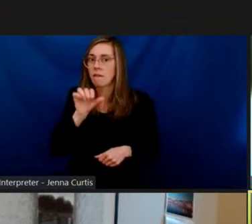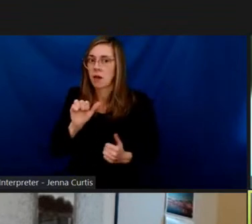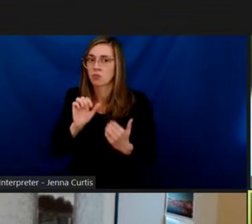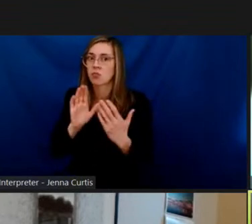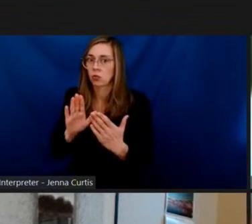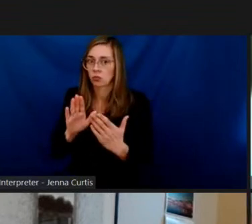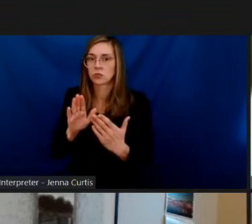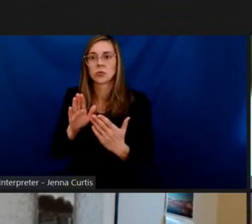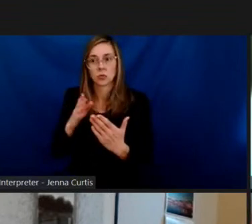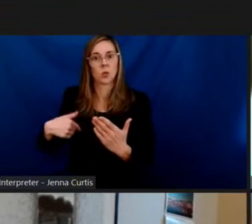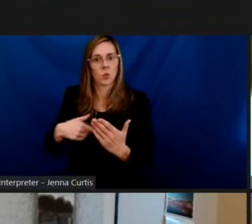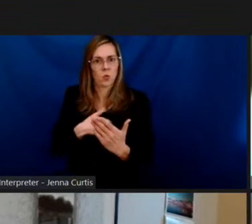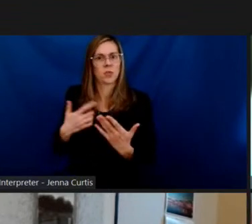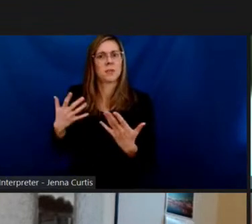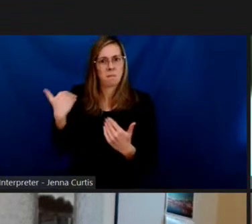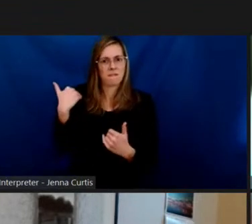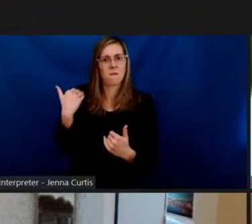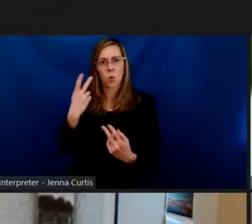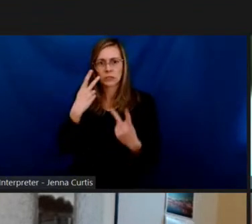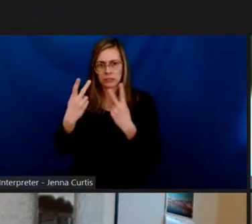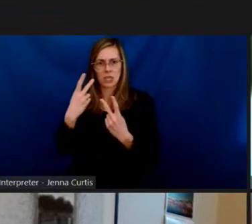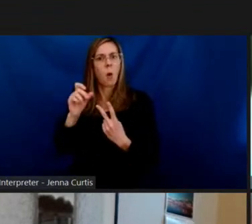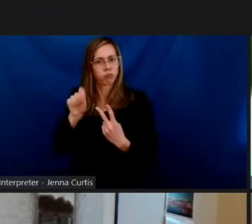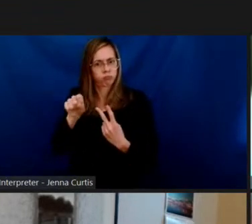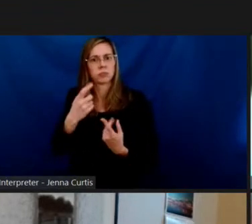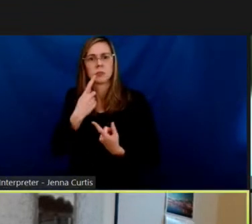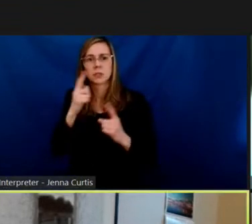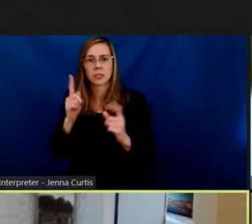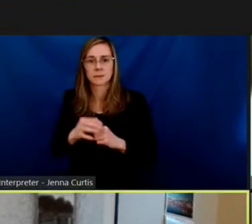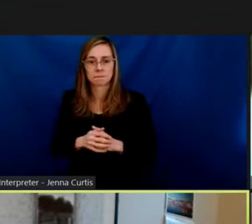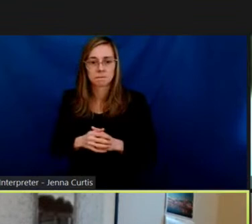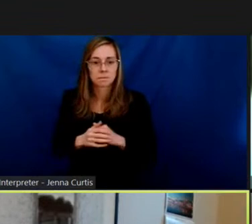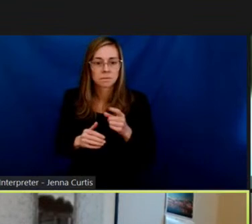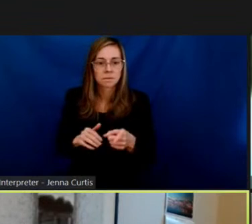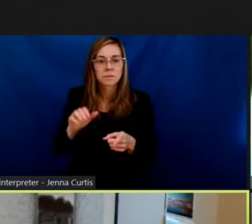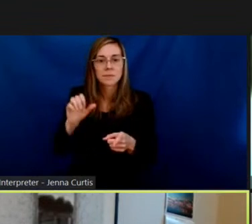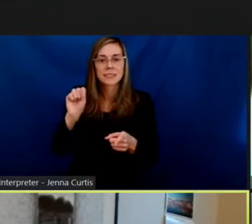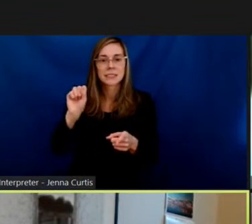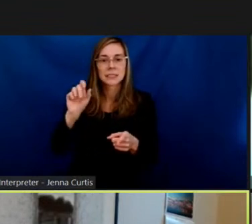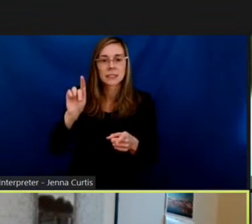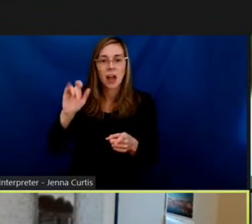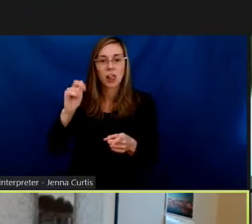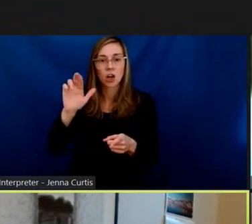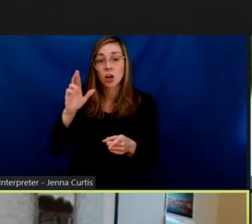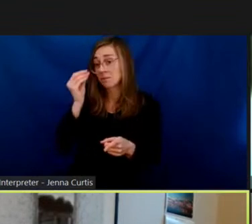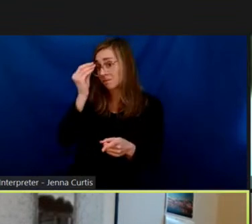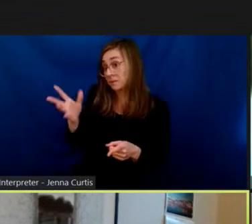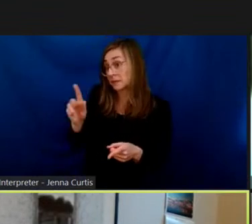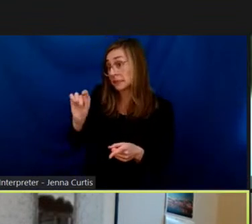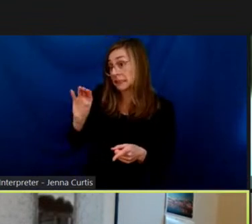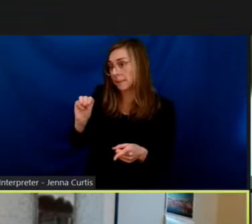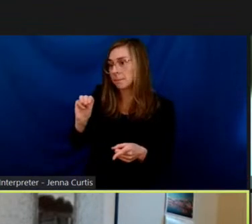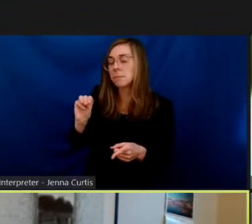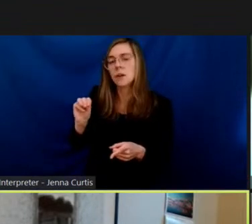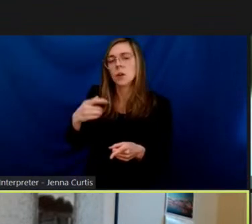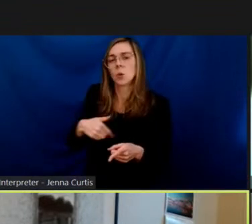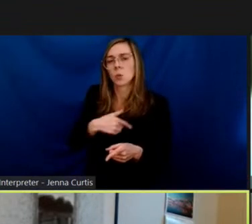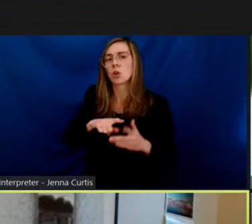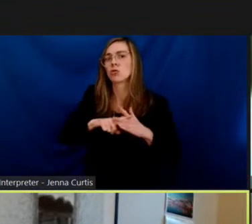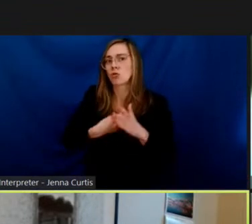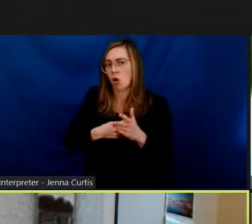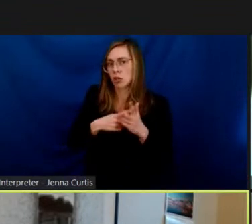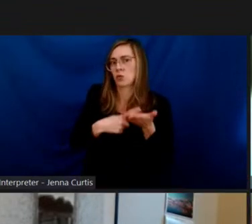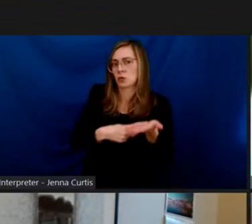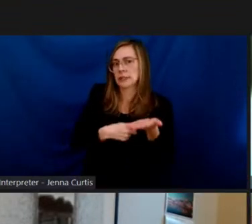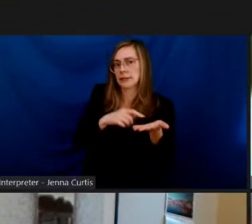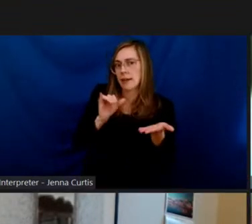it. Great, thank you. And Tim, just so you know, we're having some of those initial conversations, so looking forward to having more of those conversations